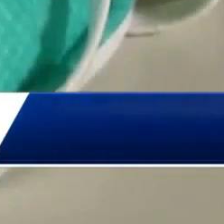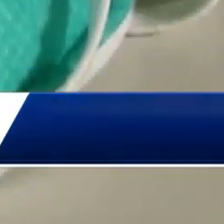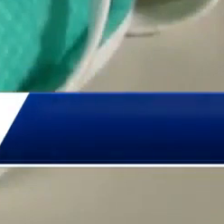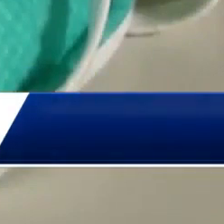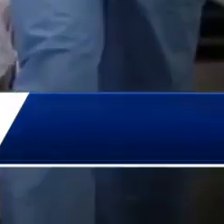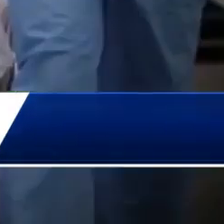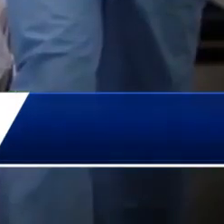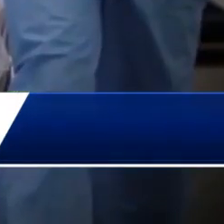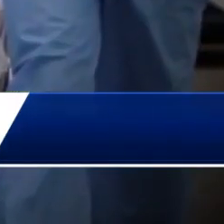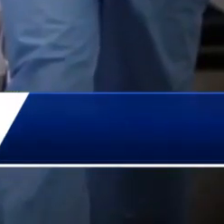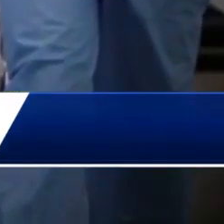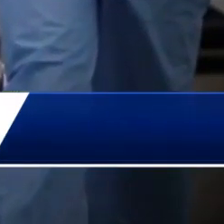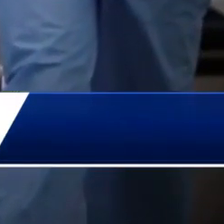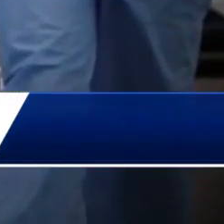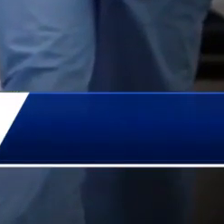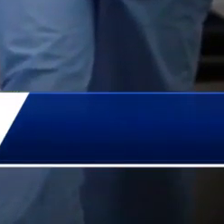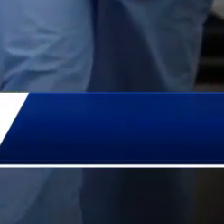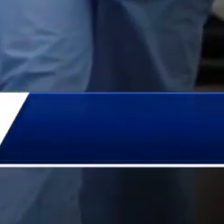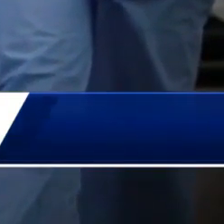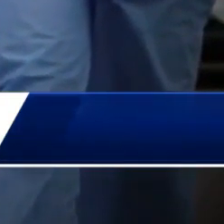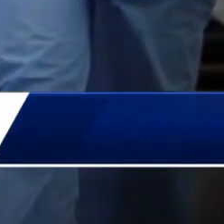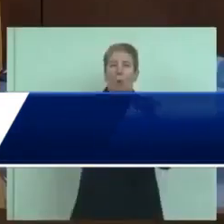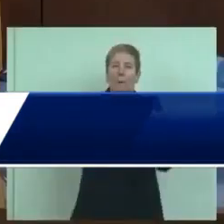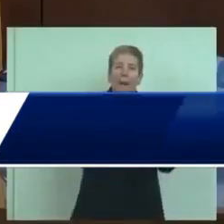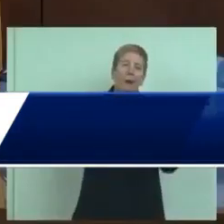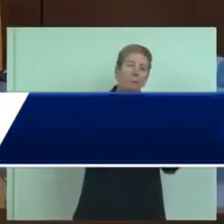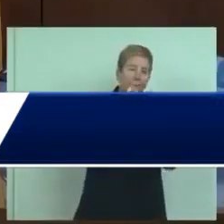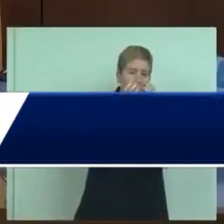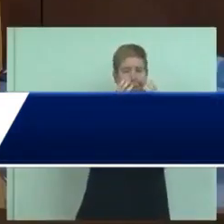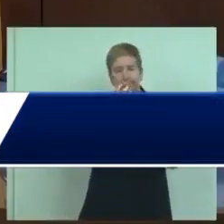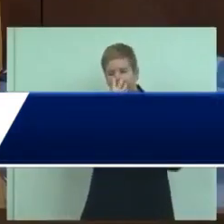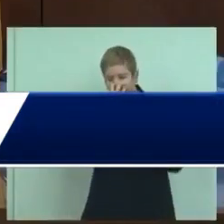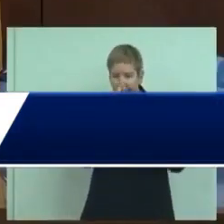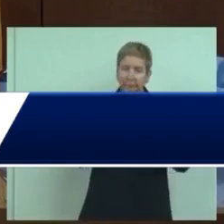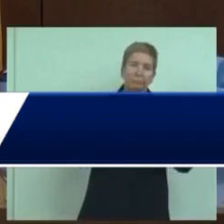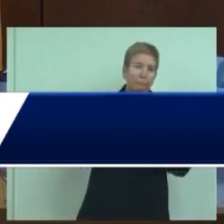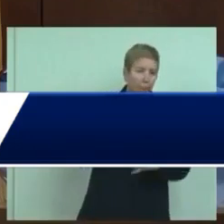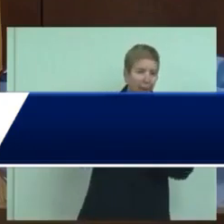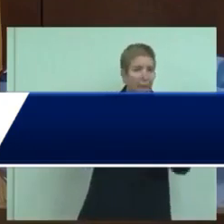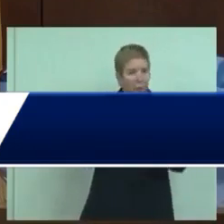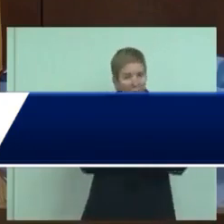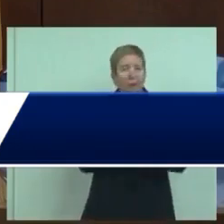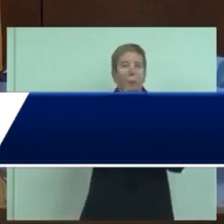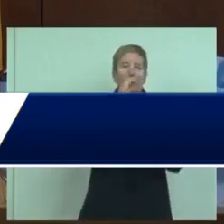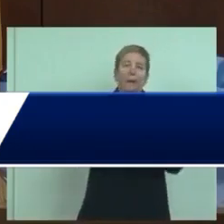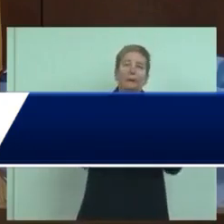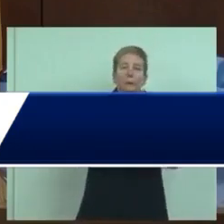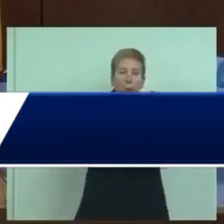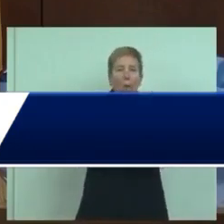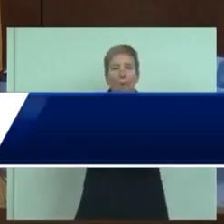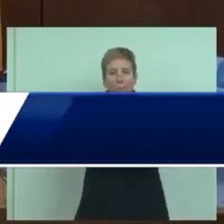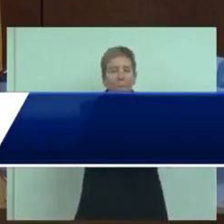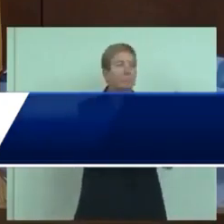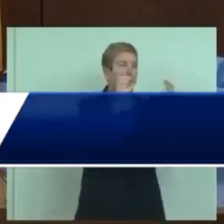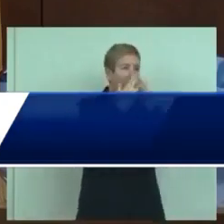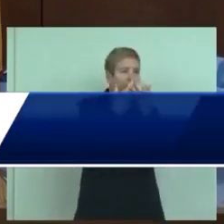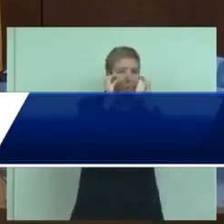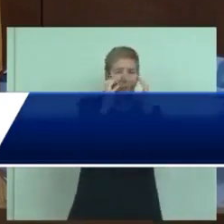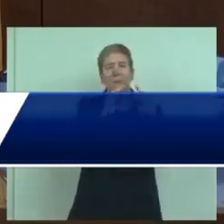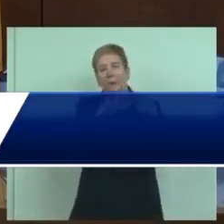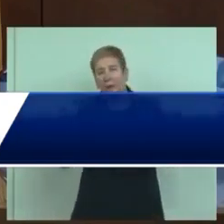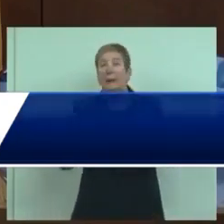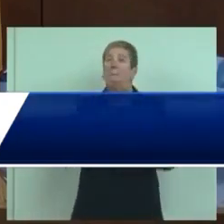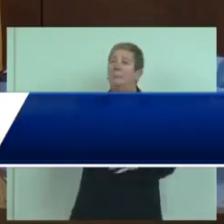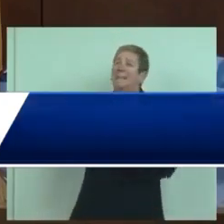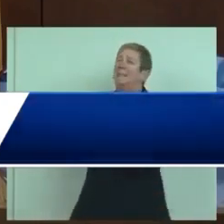standard surgical mask needs to be reserved for patients and providers. Please don't buy surgical masks and